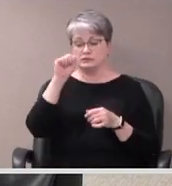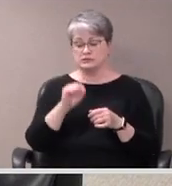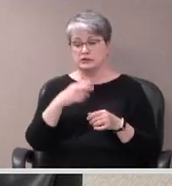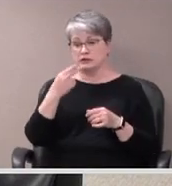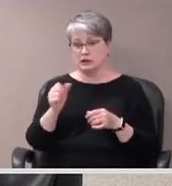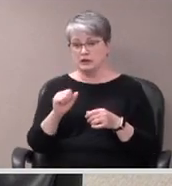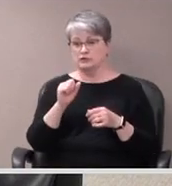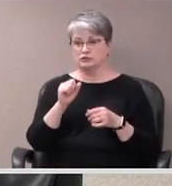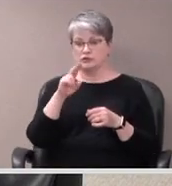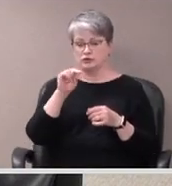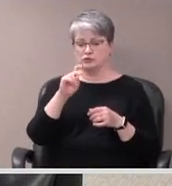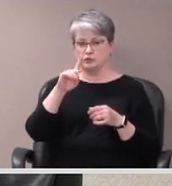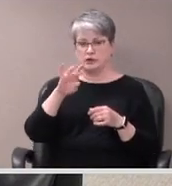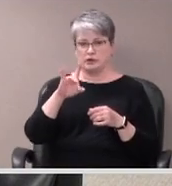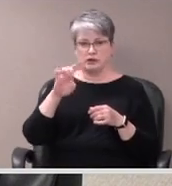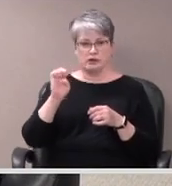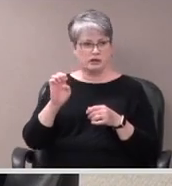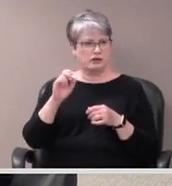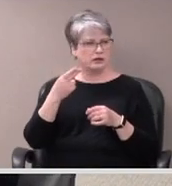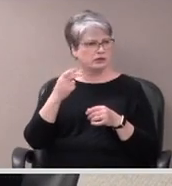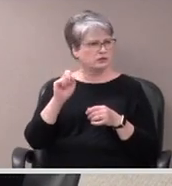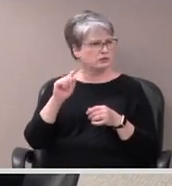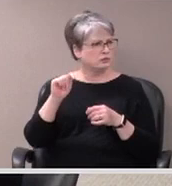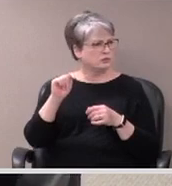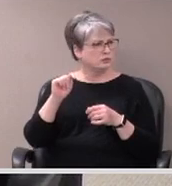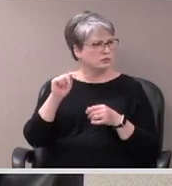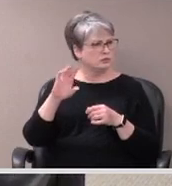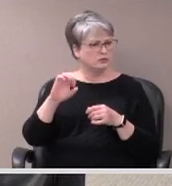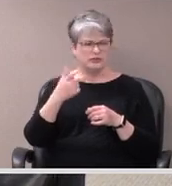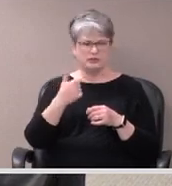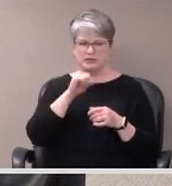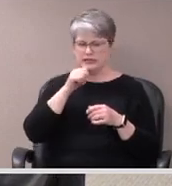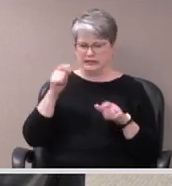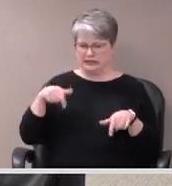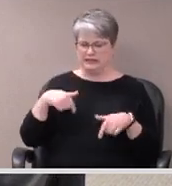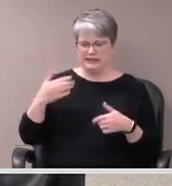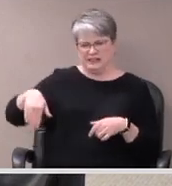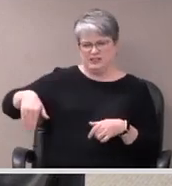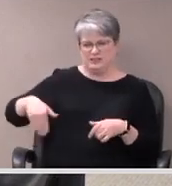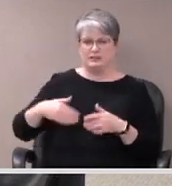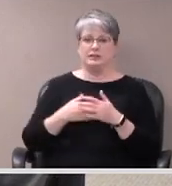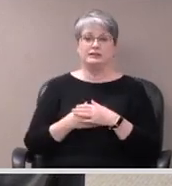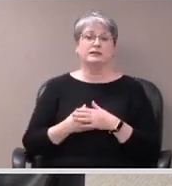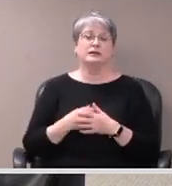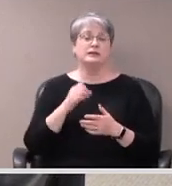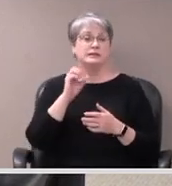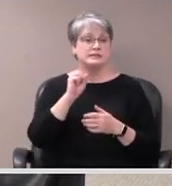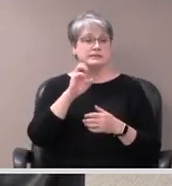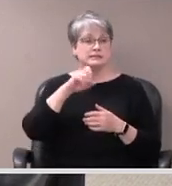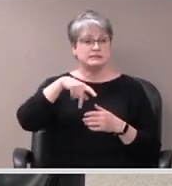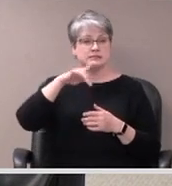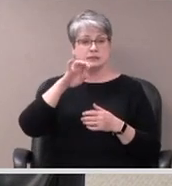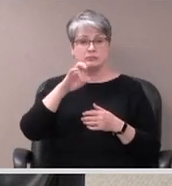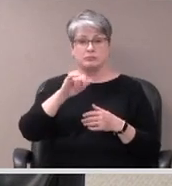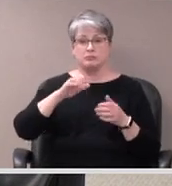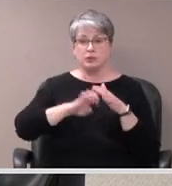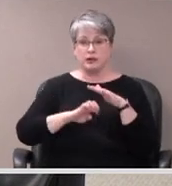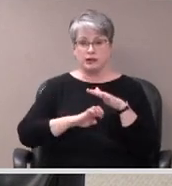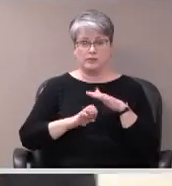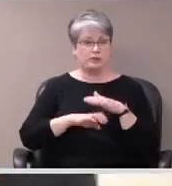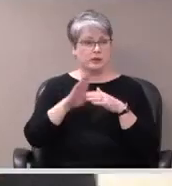teacher Norrell Hodge. No, she made it yet? Yep, she did not. Semple Elementary Resource teacher Brittany